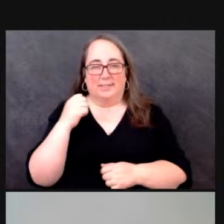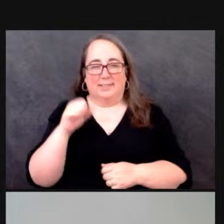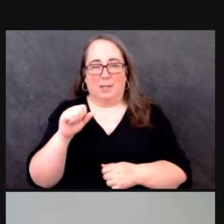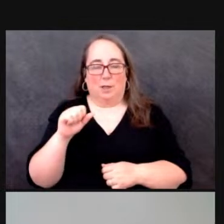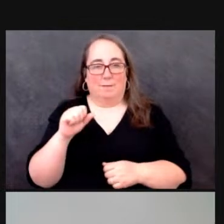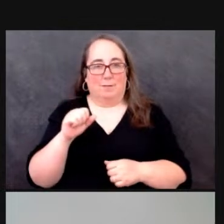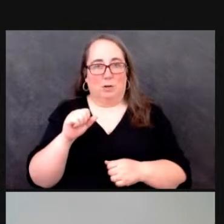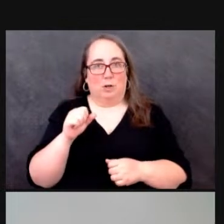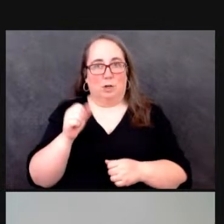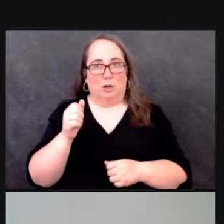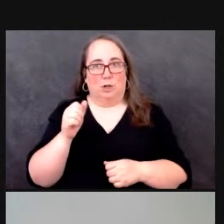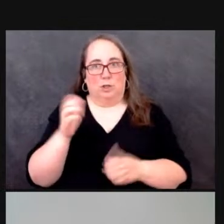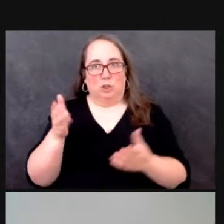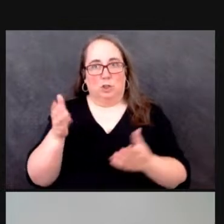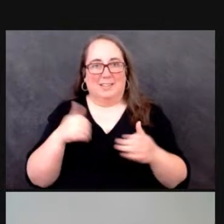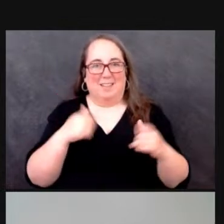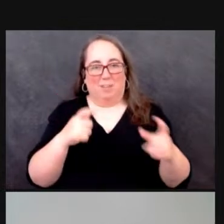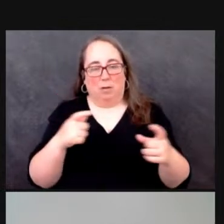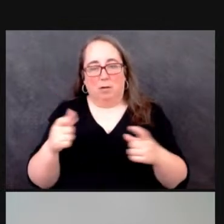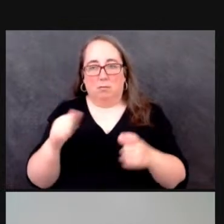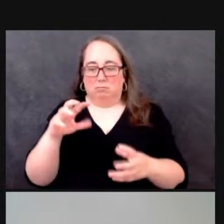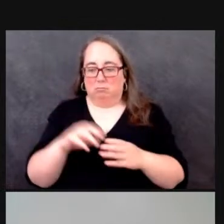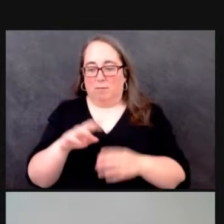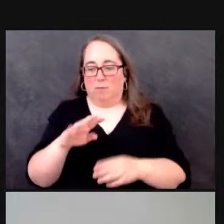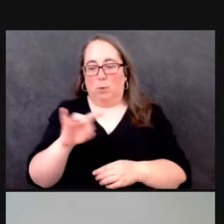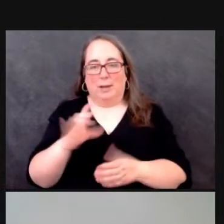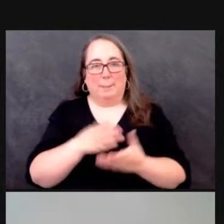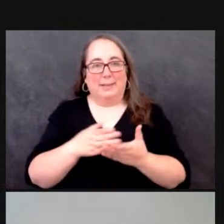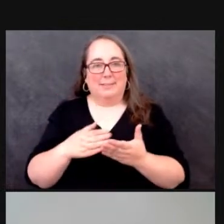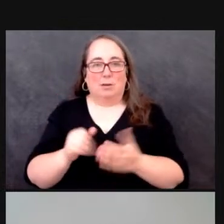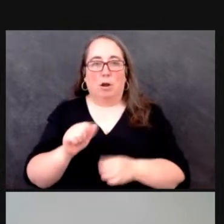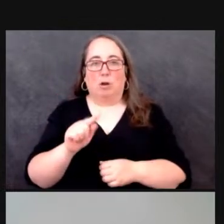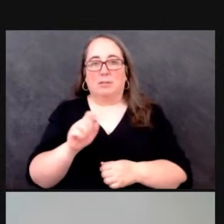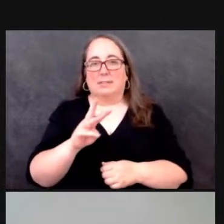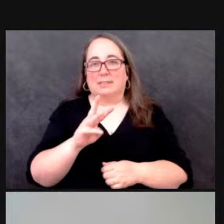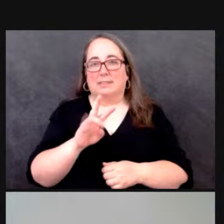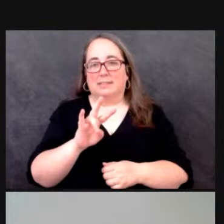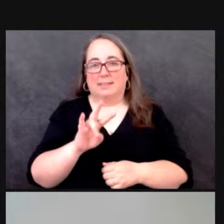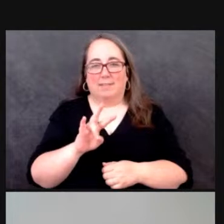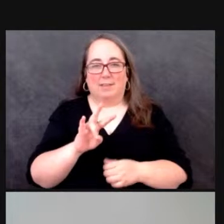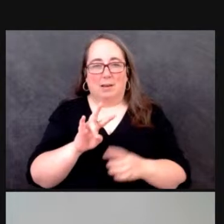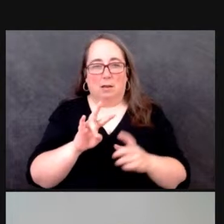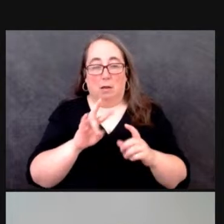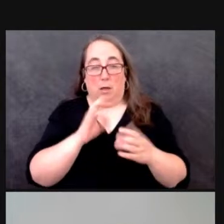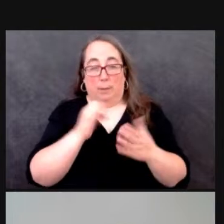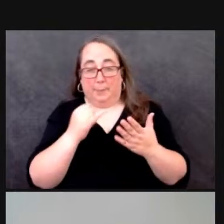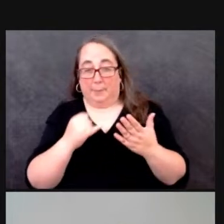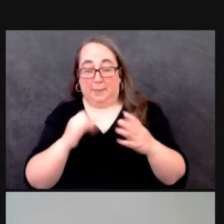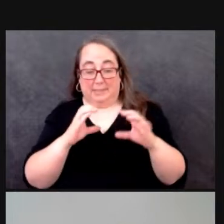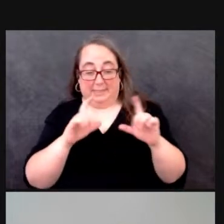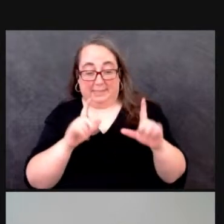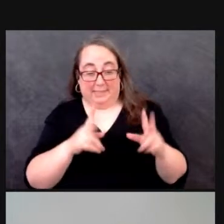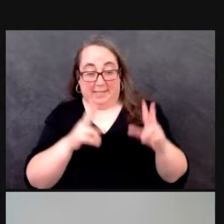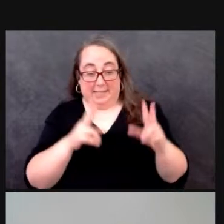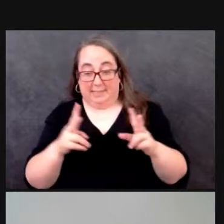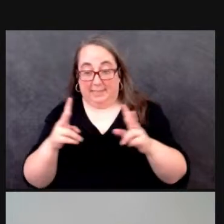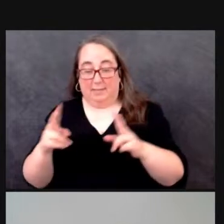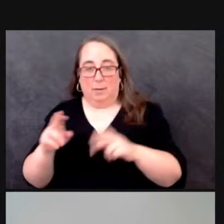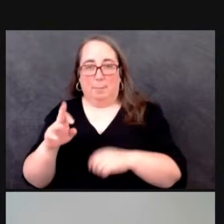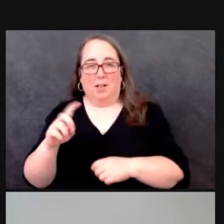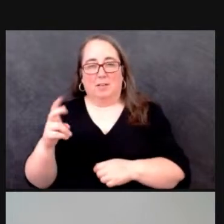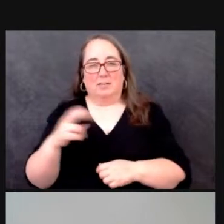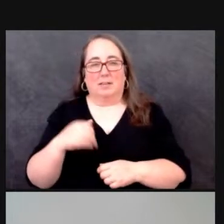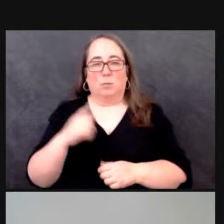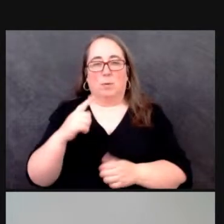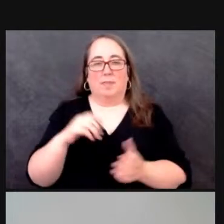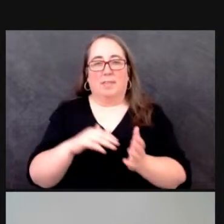astonishing collection of 48 pieces of silver, featuring 167 scenes from Maryland's history. It's comprised of nearly 1,000